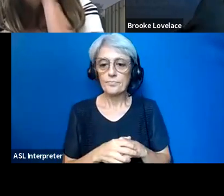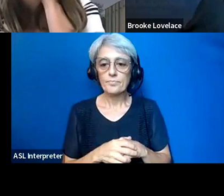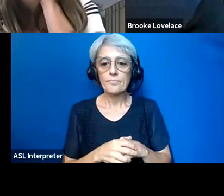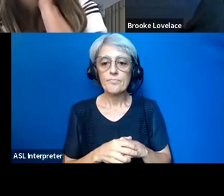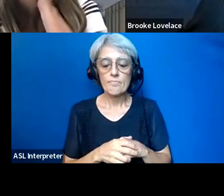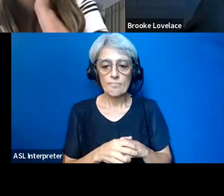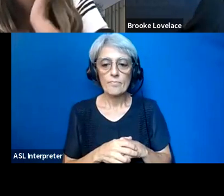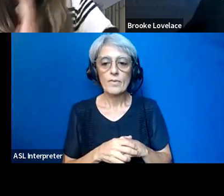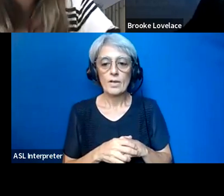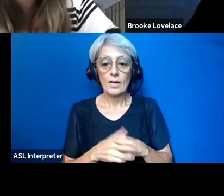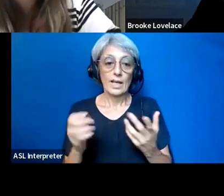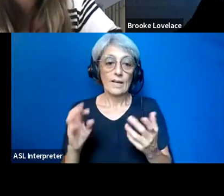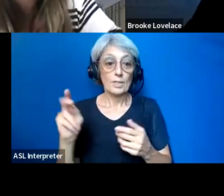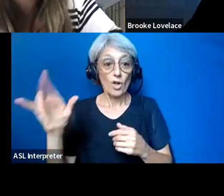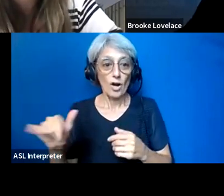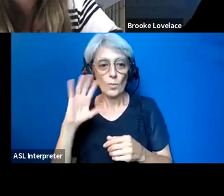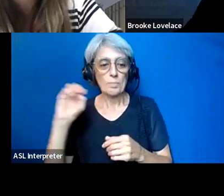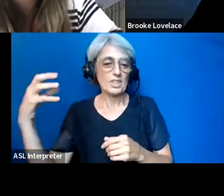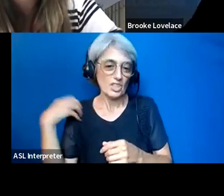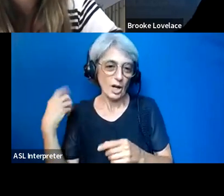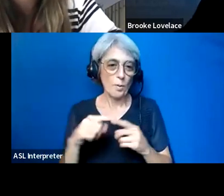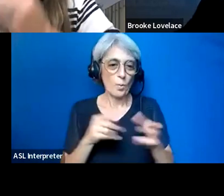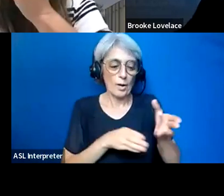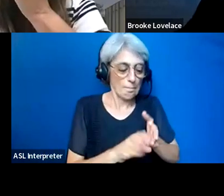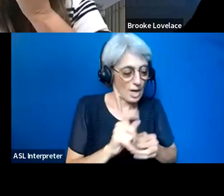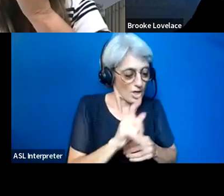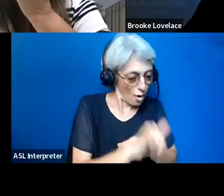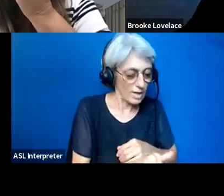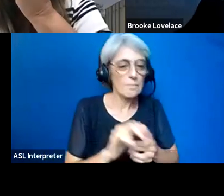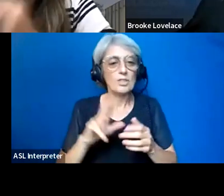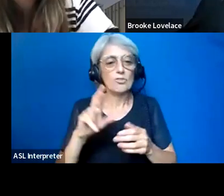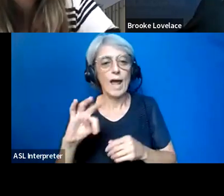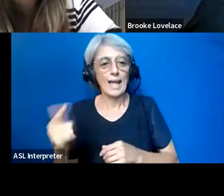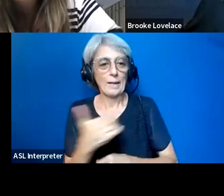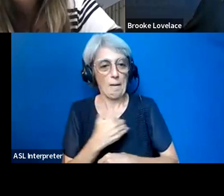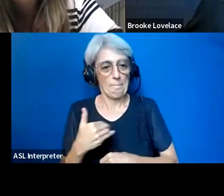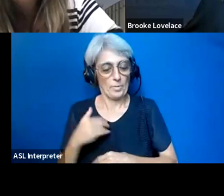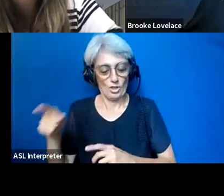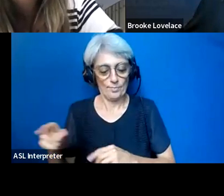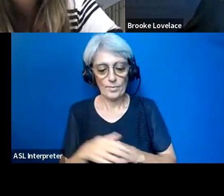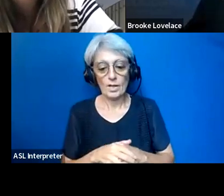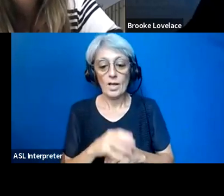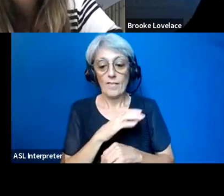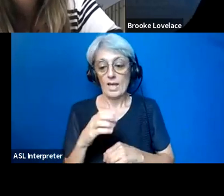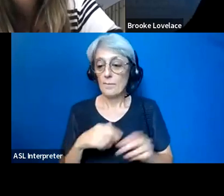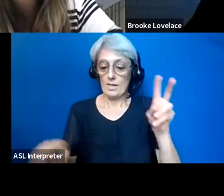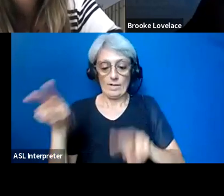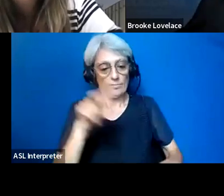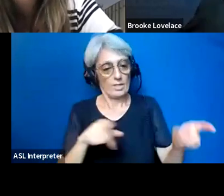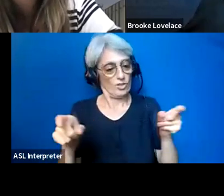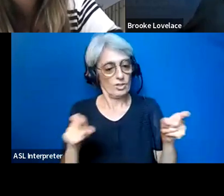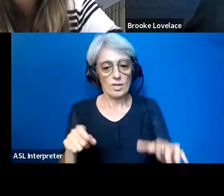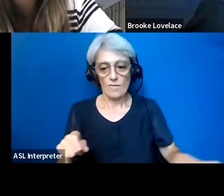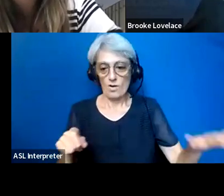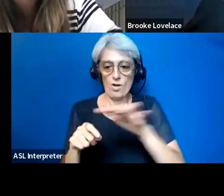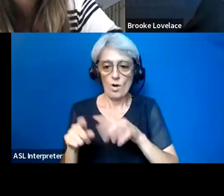chairman, but we're in the minority, so she's ranking member. And the Small Business Committee has jurisdiction over all what are defined